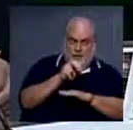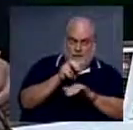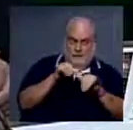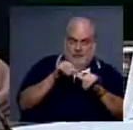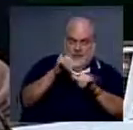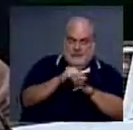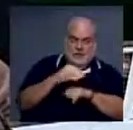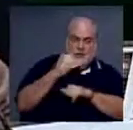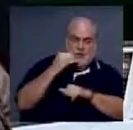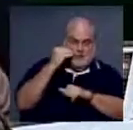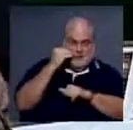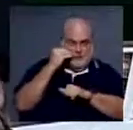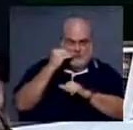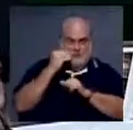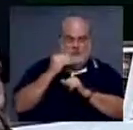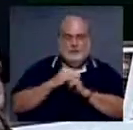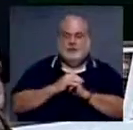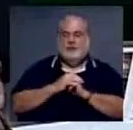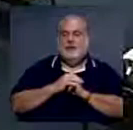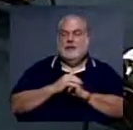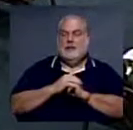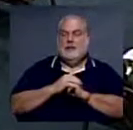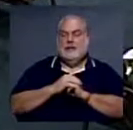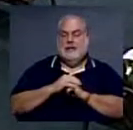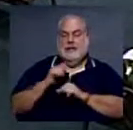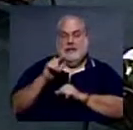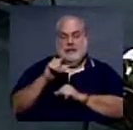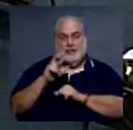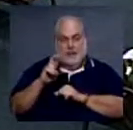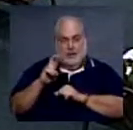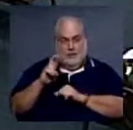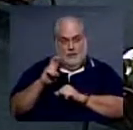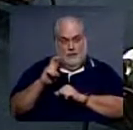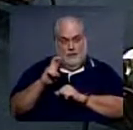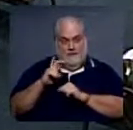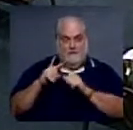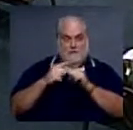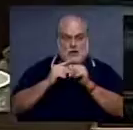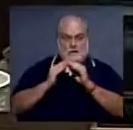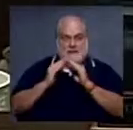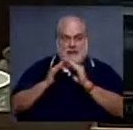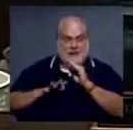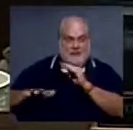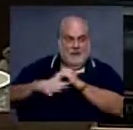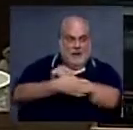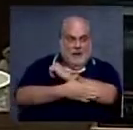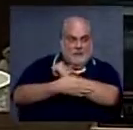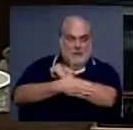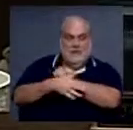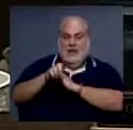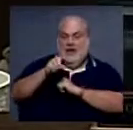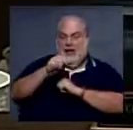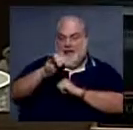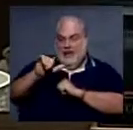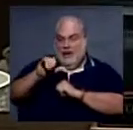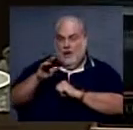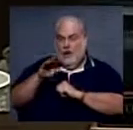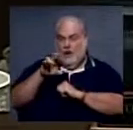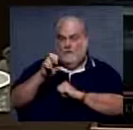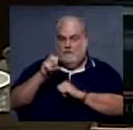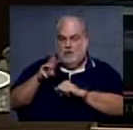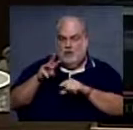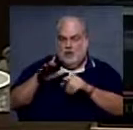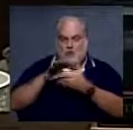home. Director Hancock, Little Rock was, I think, the first city in the country to have a daytime curfew during the school year.